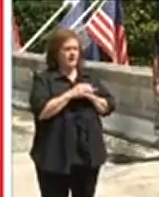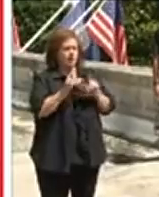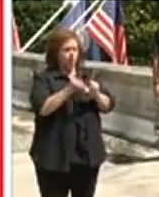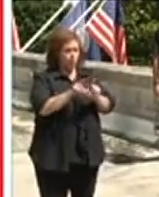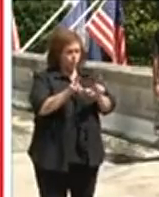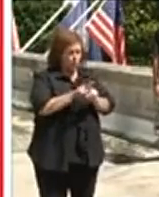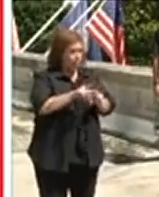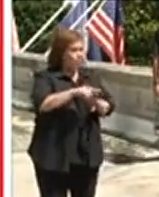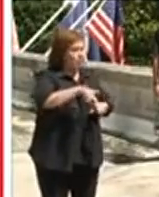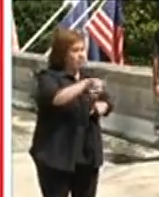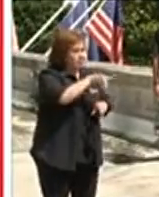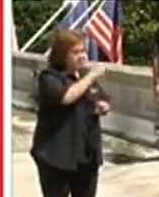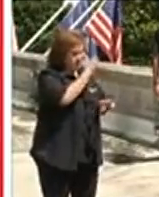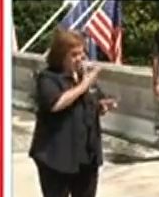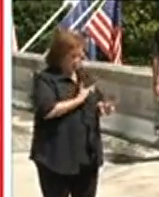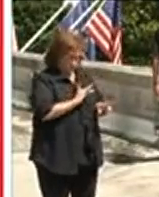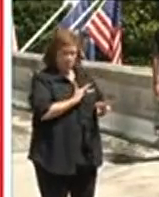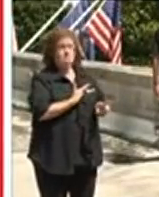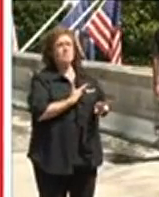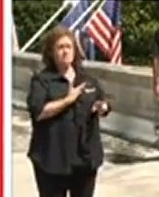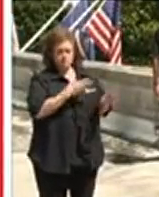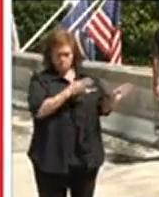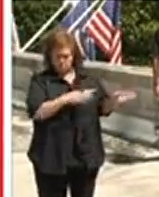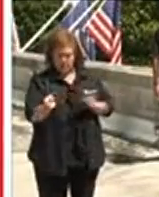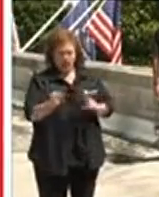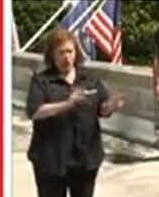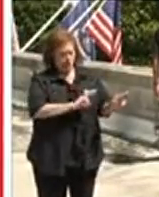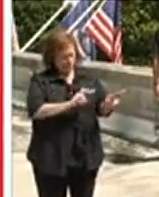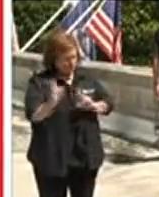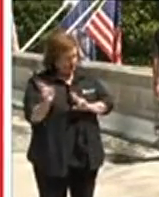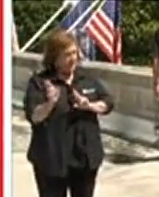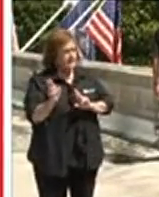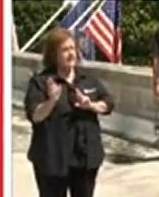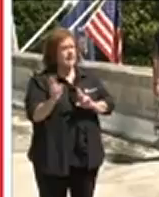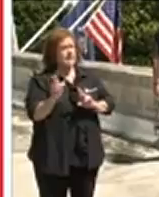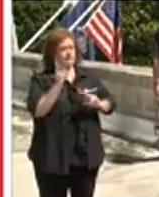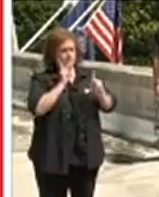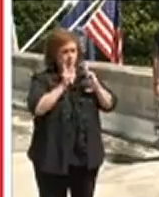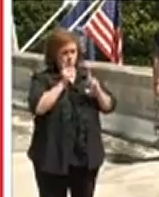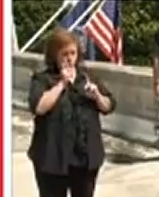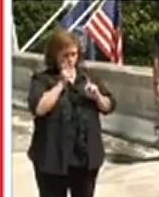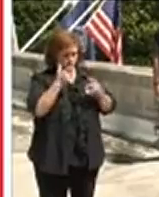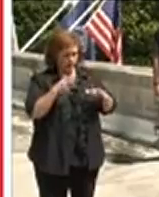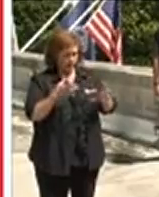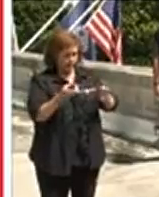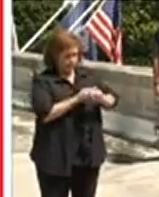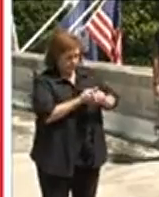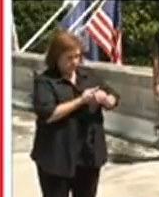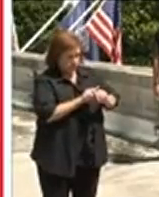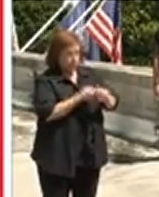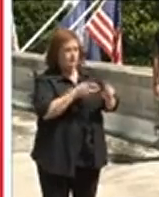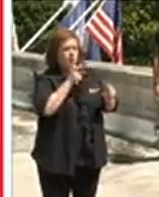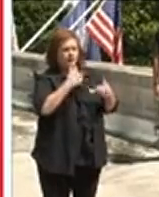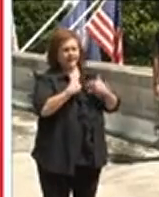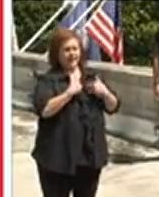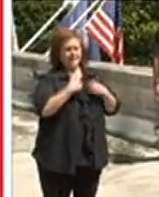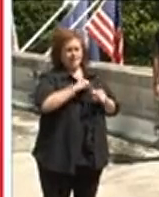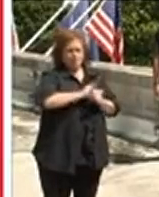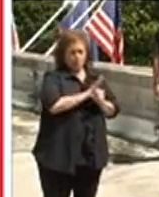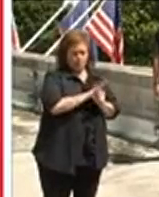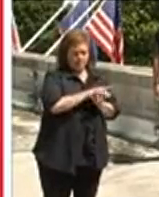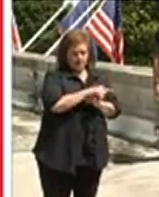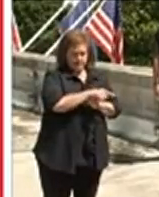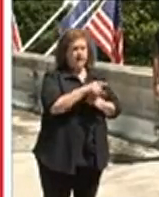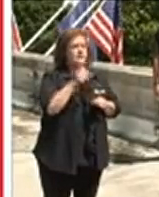are prepared to treat our remaining residents who are hospitalized and being treated for COVID. They